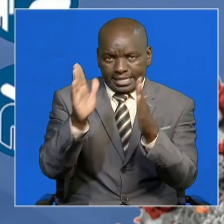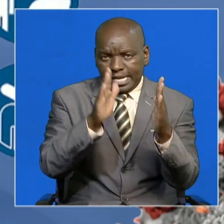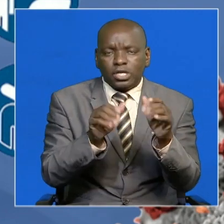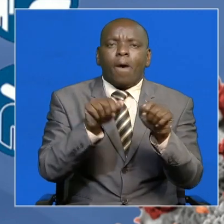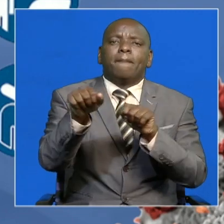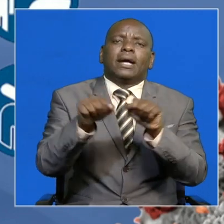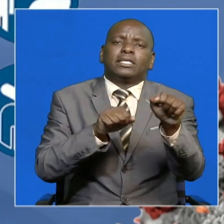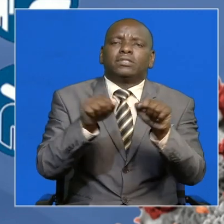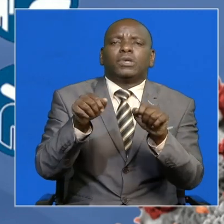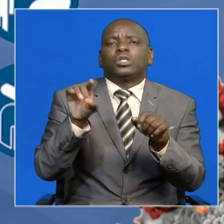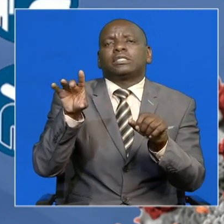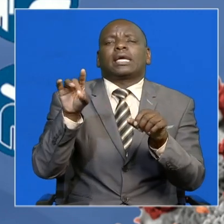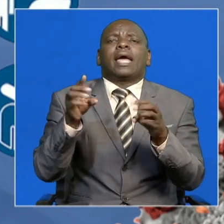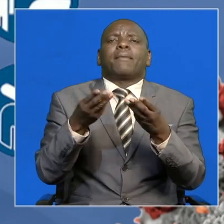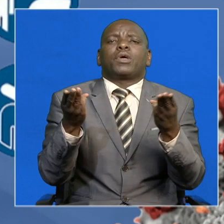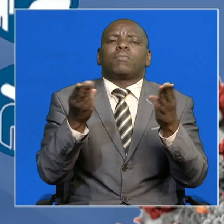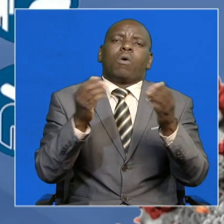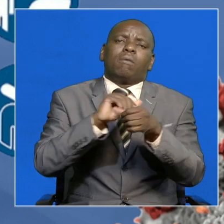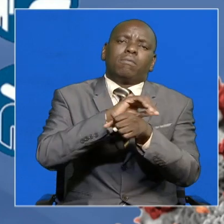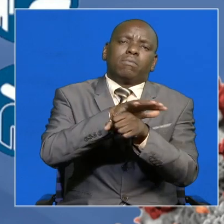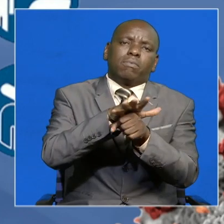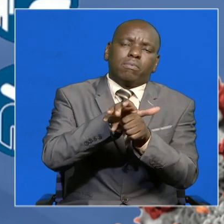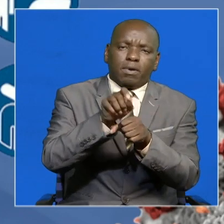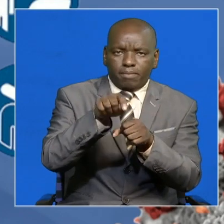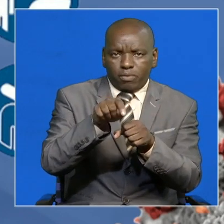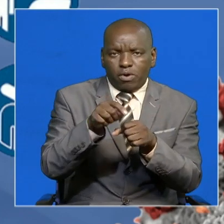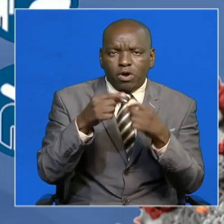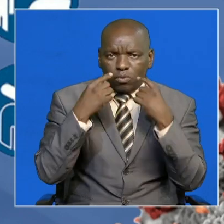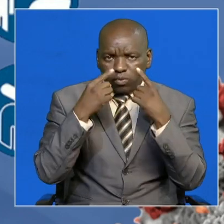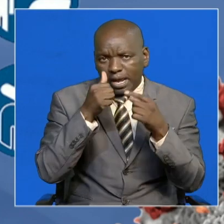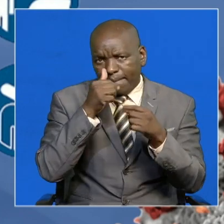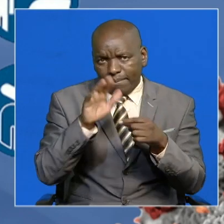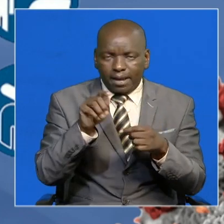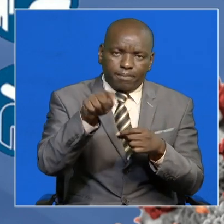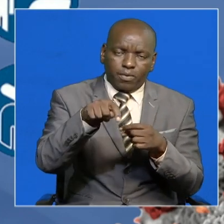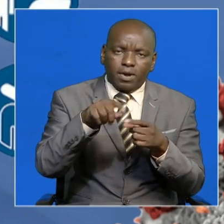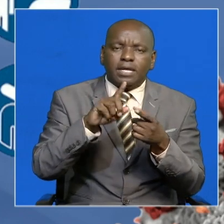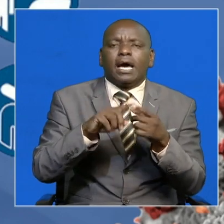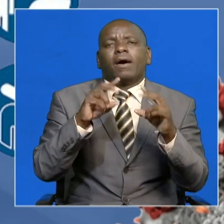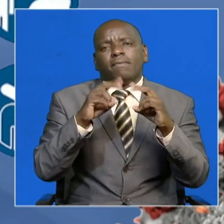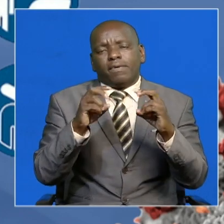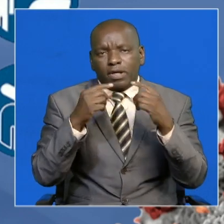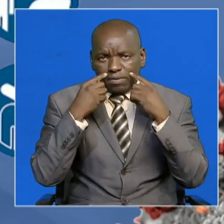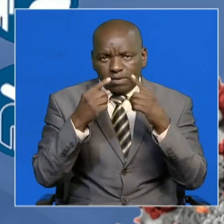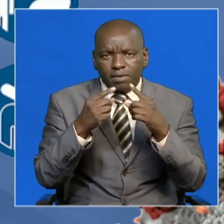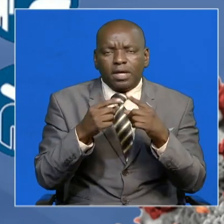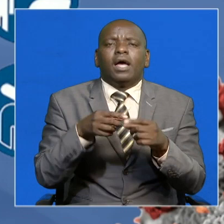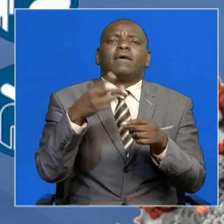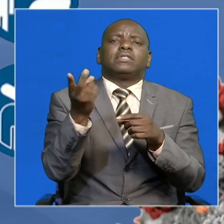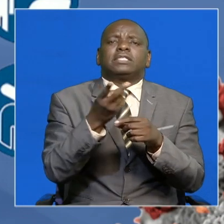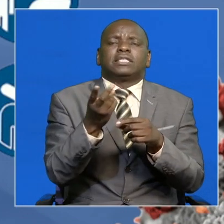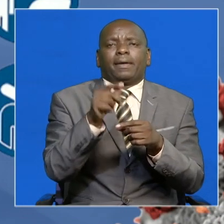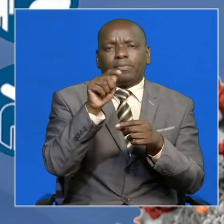the management of patients based on COVID-19 disease severity, and these evidence-based guidelines are very